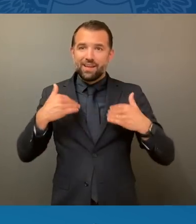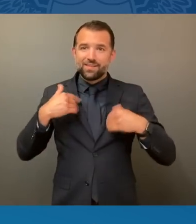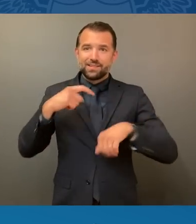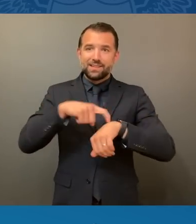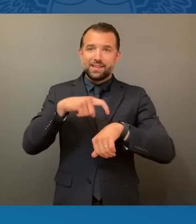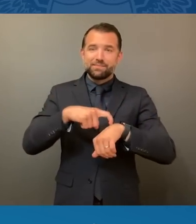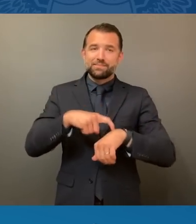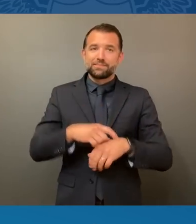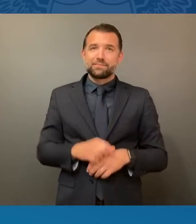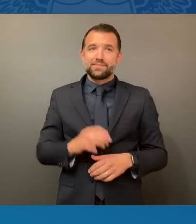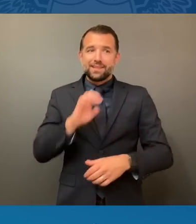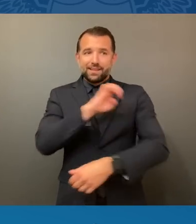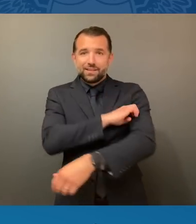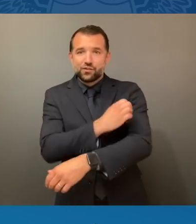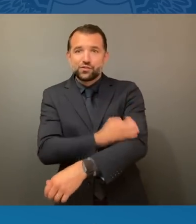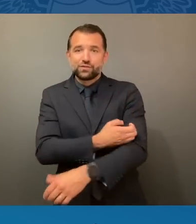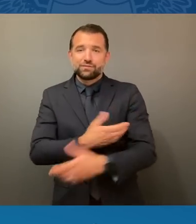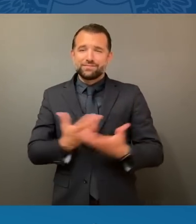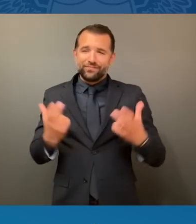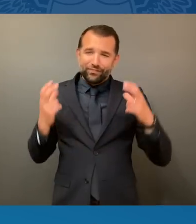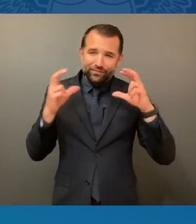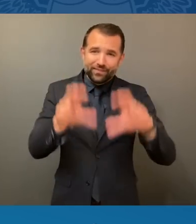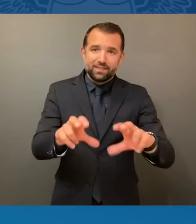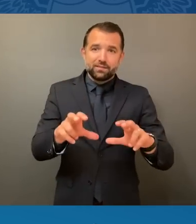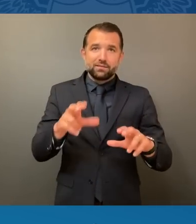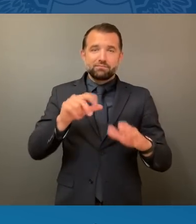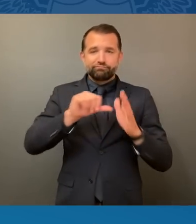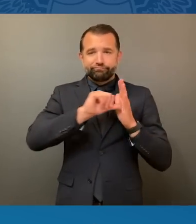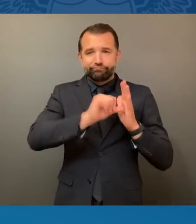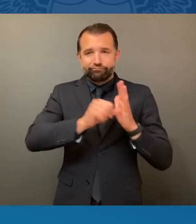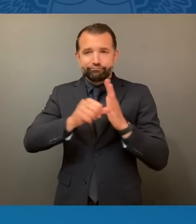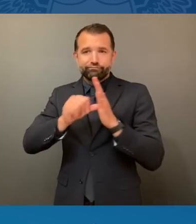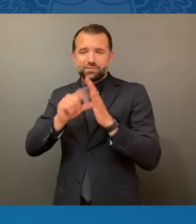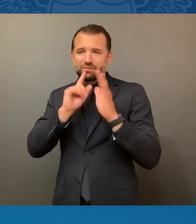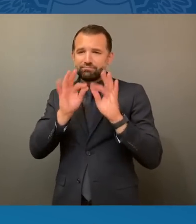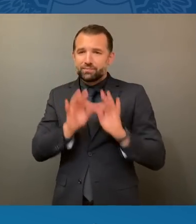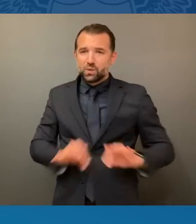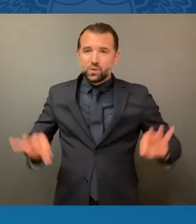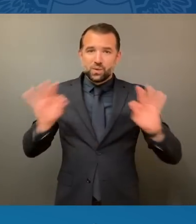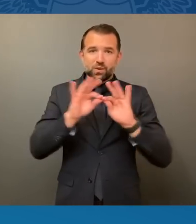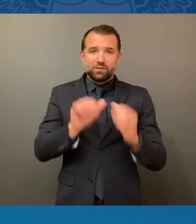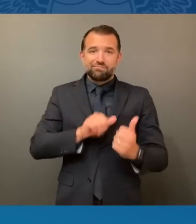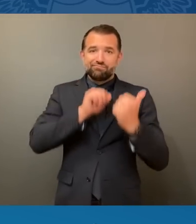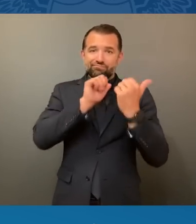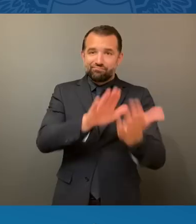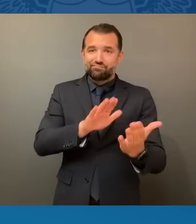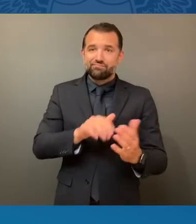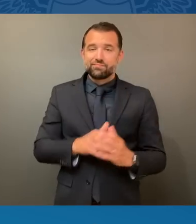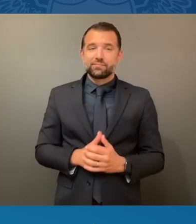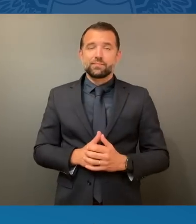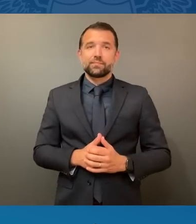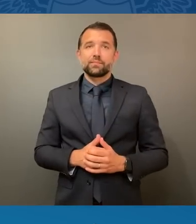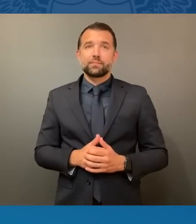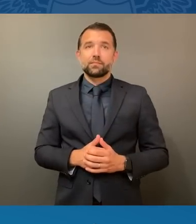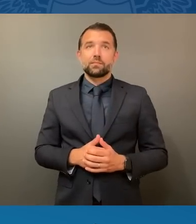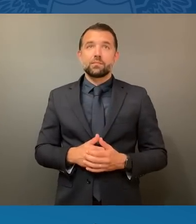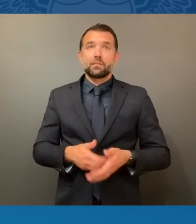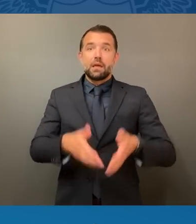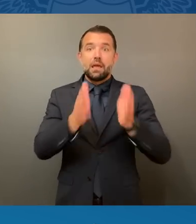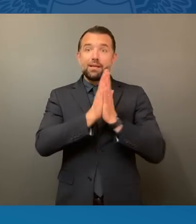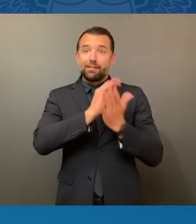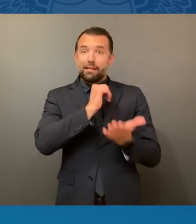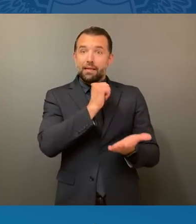to community and others to really highlight the importance of addressing this and understanding it's a strength to ask for help Yes. and not a